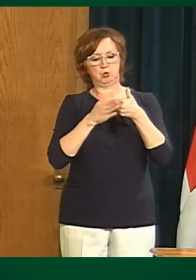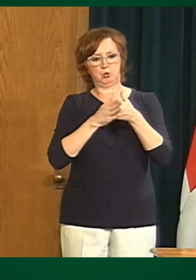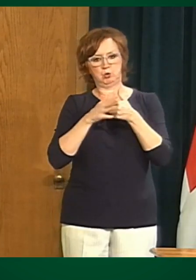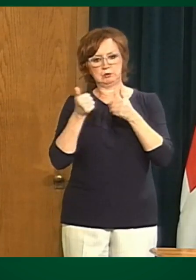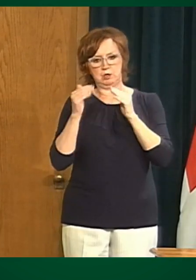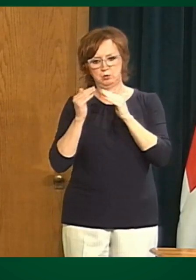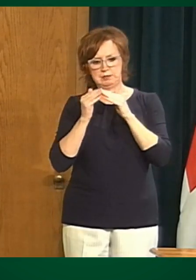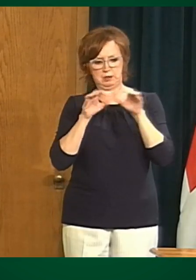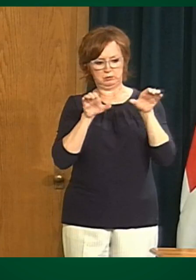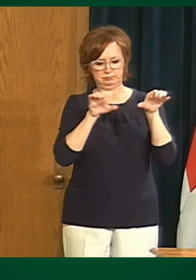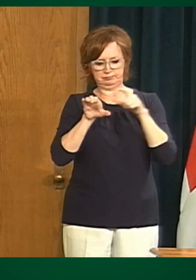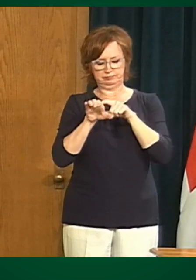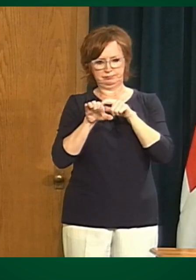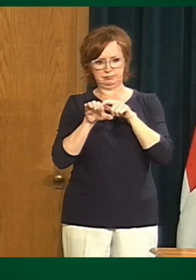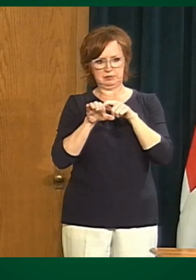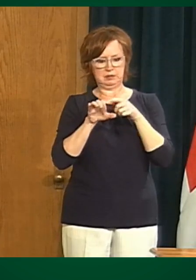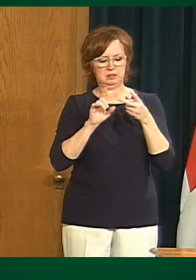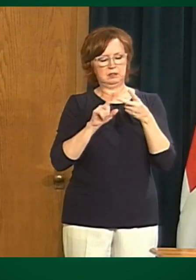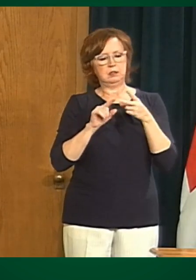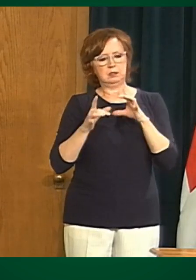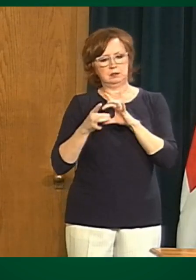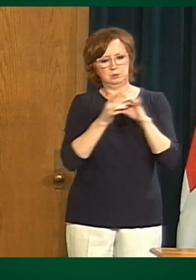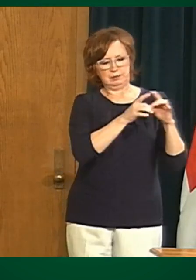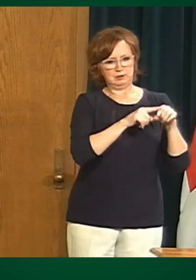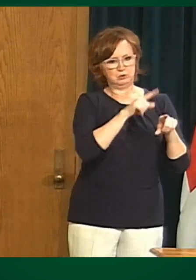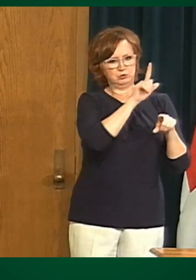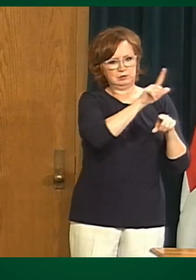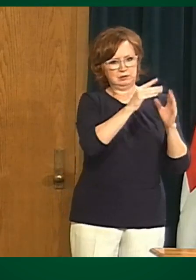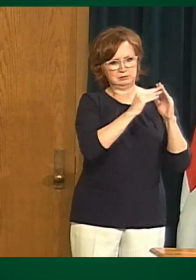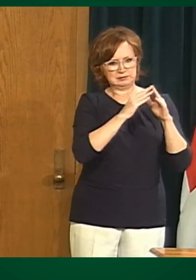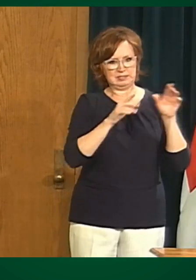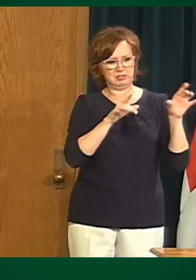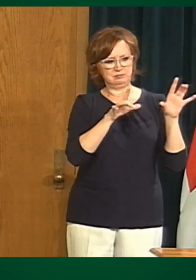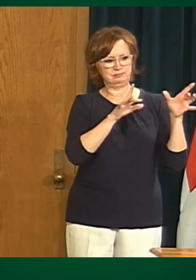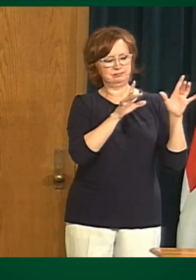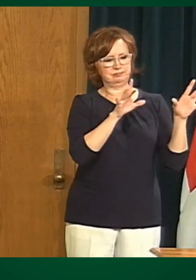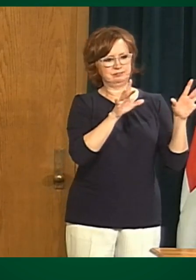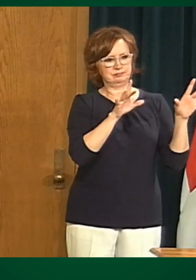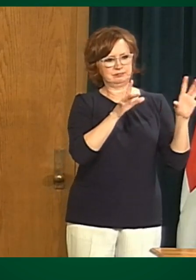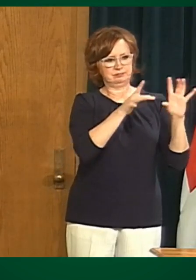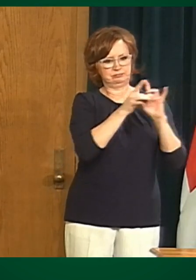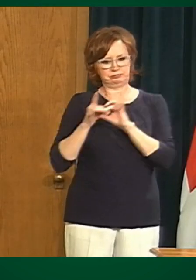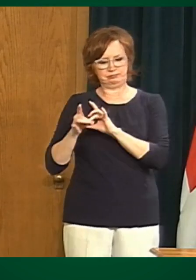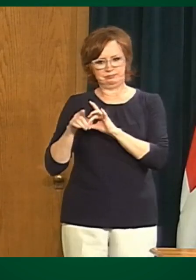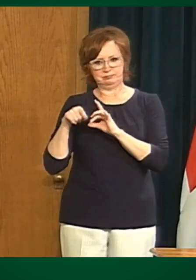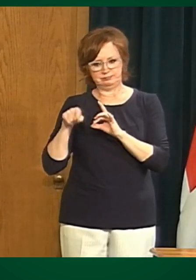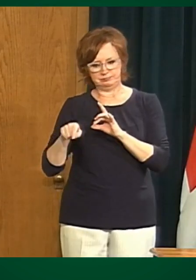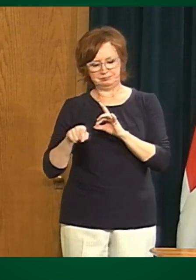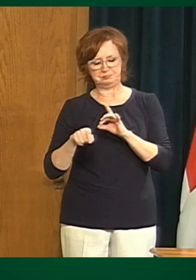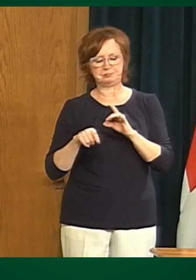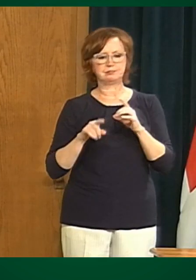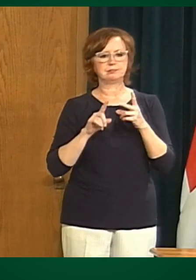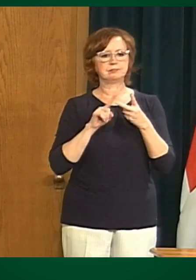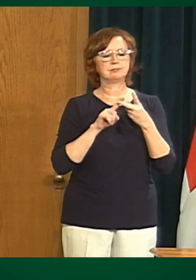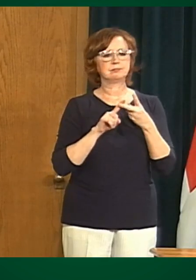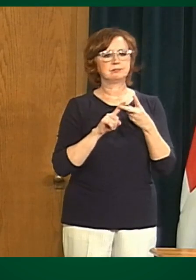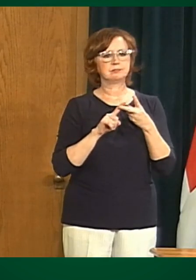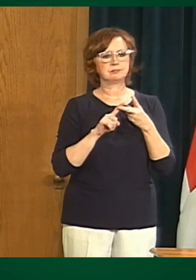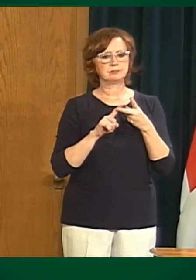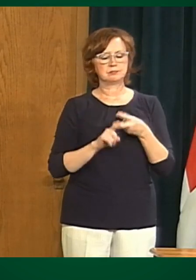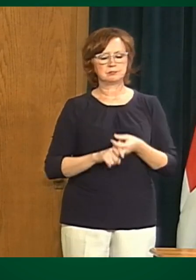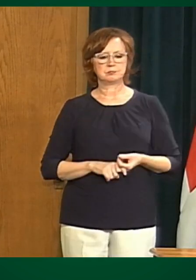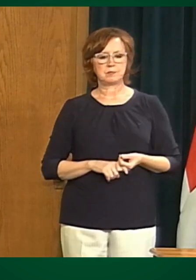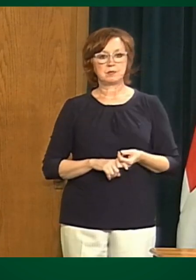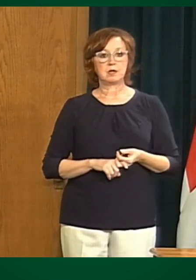which are related also to the Loche situation. We have an immediate and a